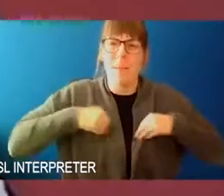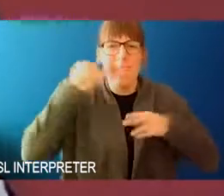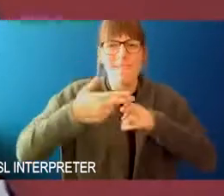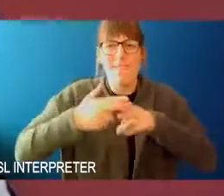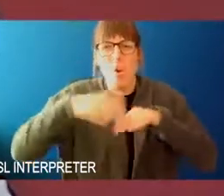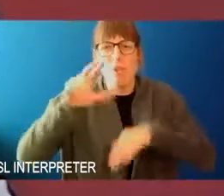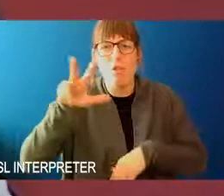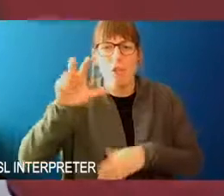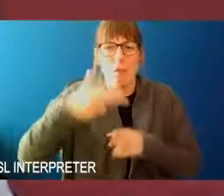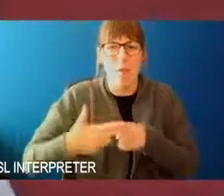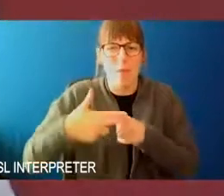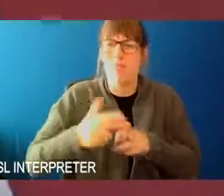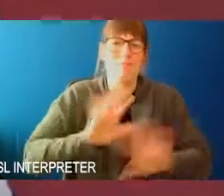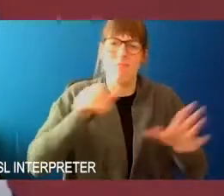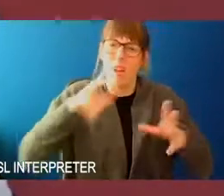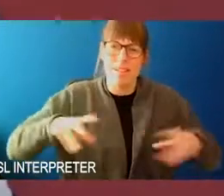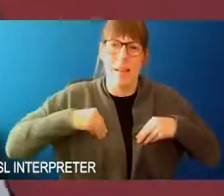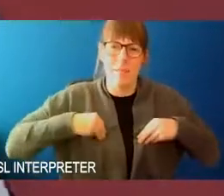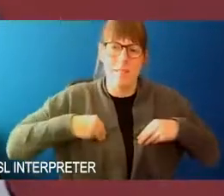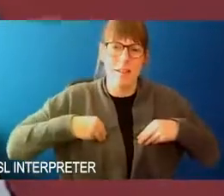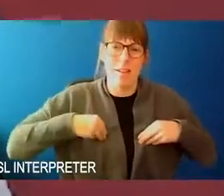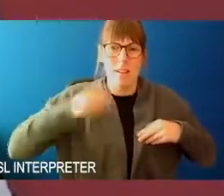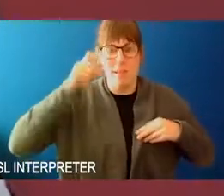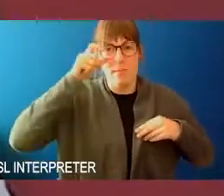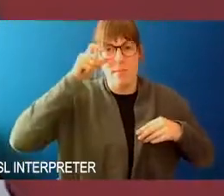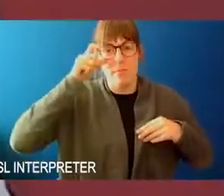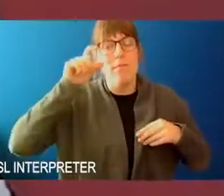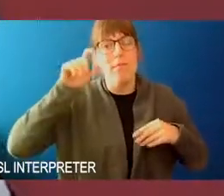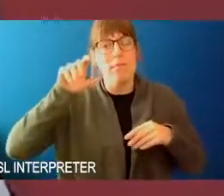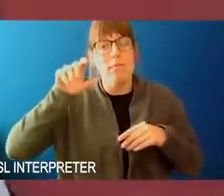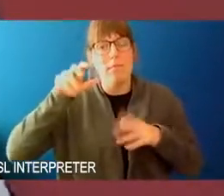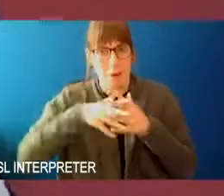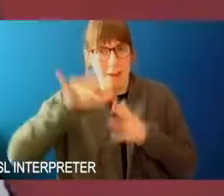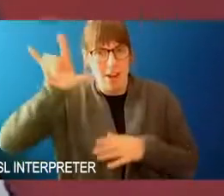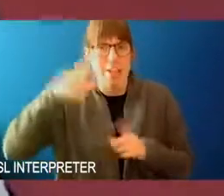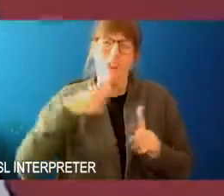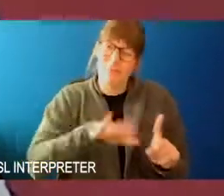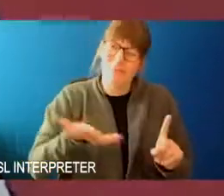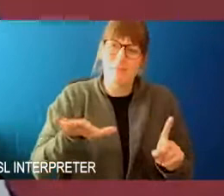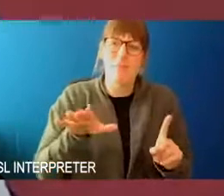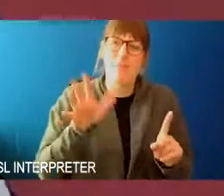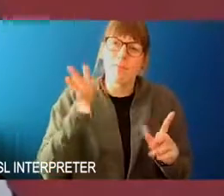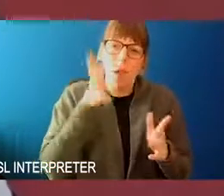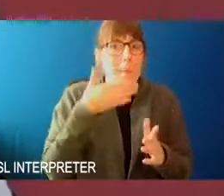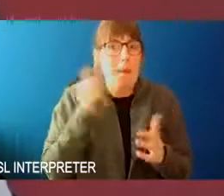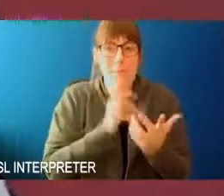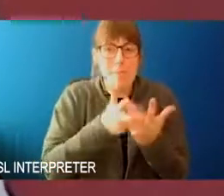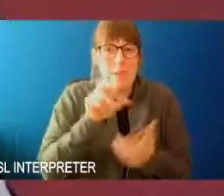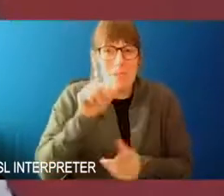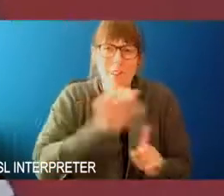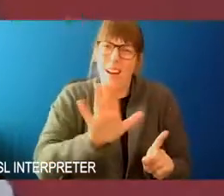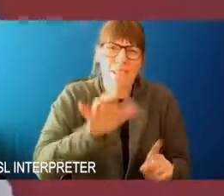were over 300 pounds because there was so much damage, and they thought that it was in the